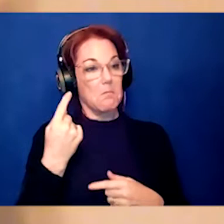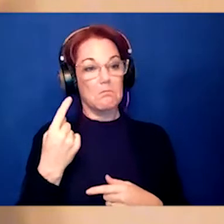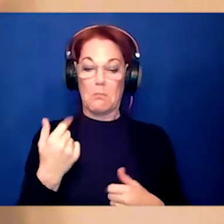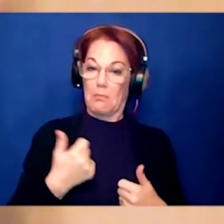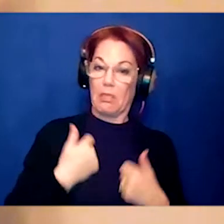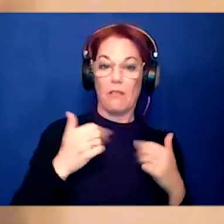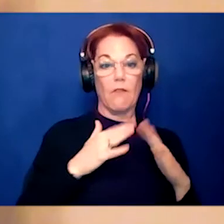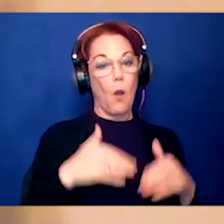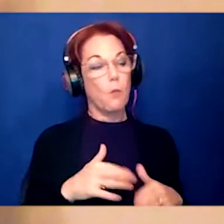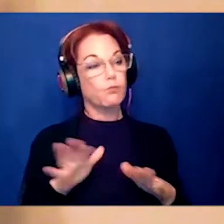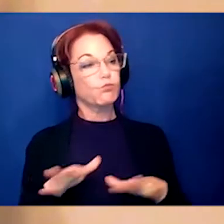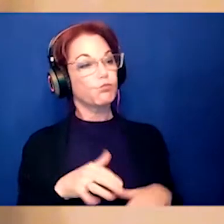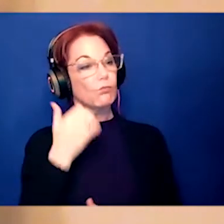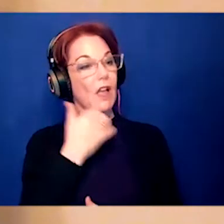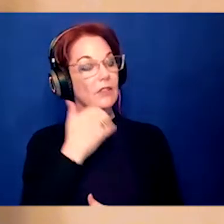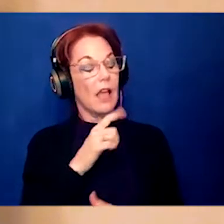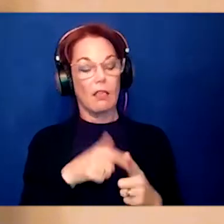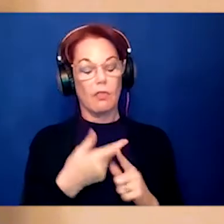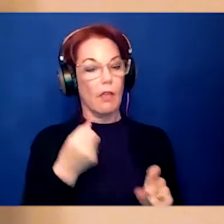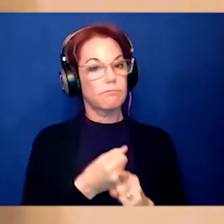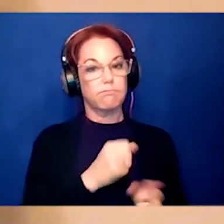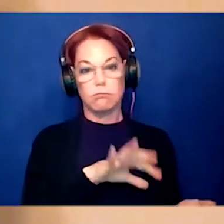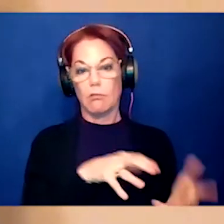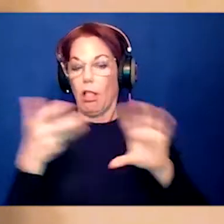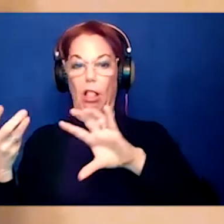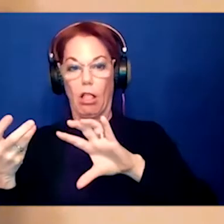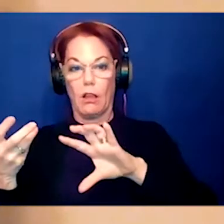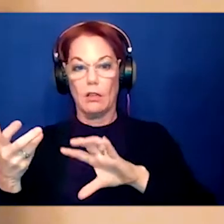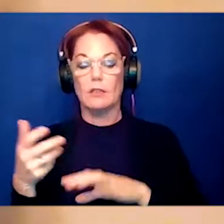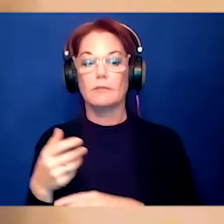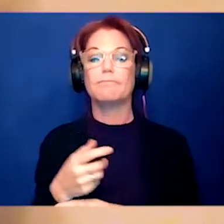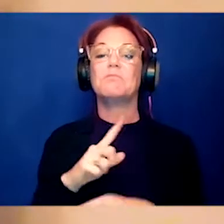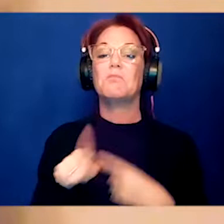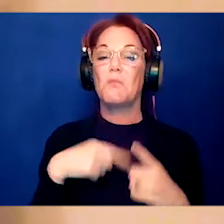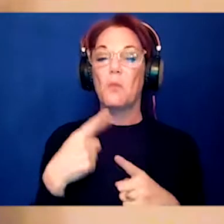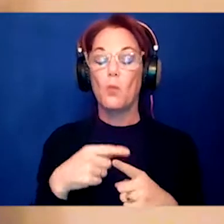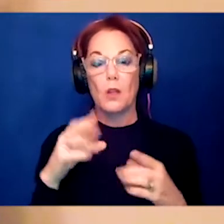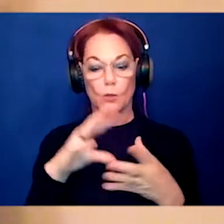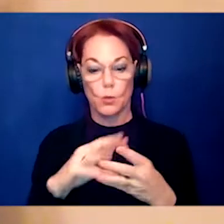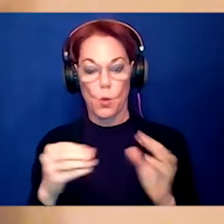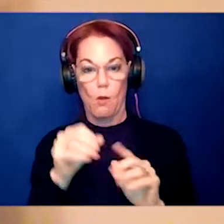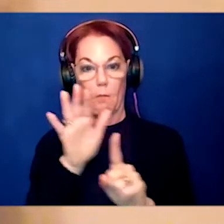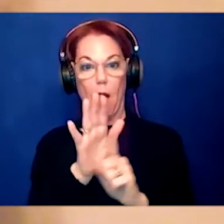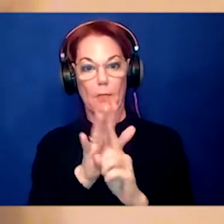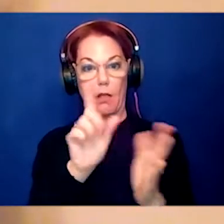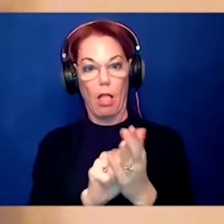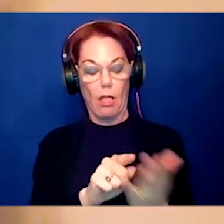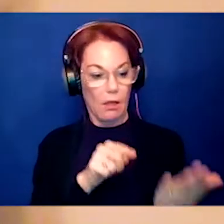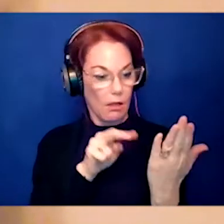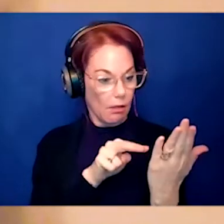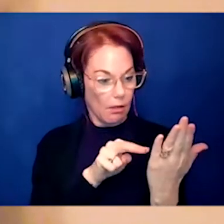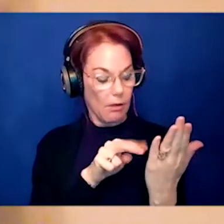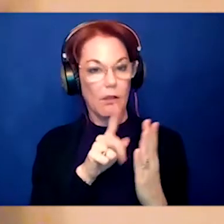is when the stories become less well known and when they fade from the headlines that we become, that's when we become forever